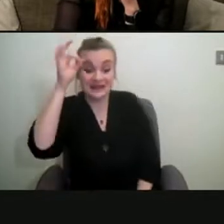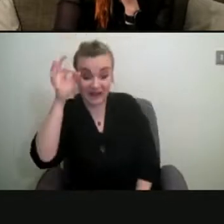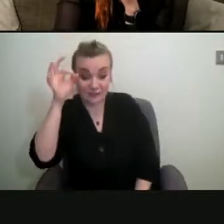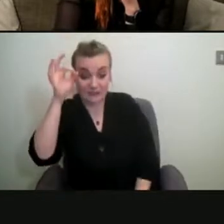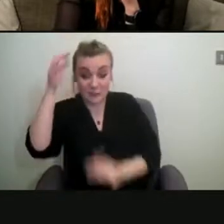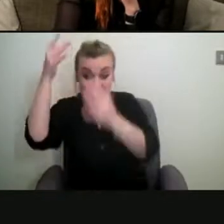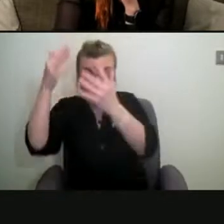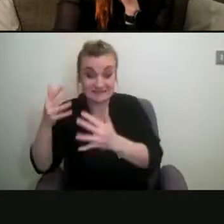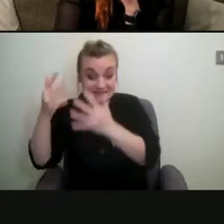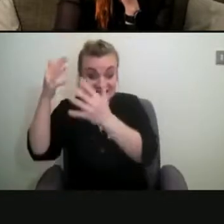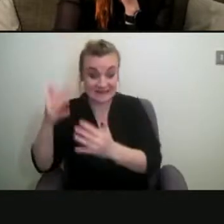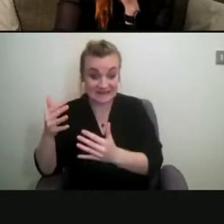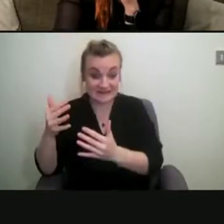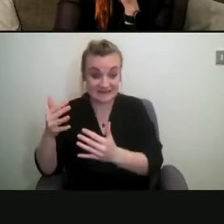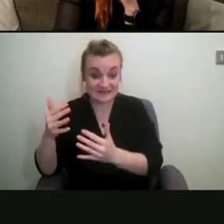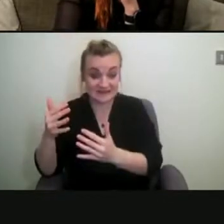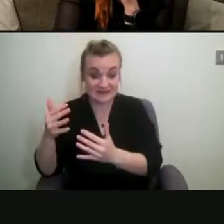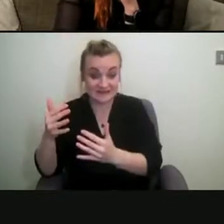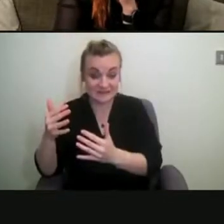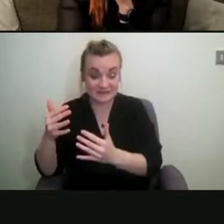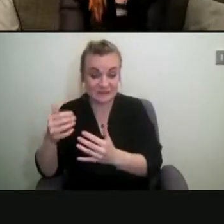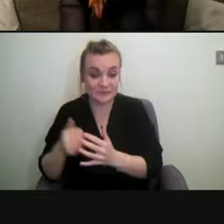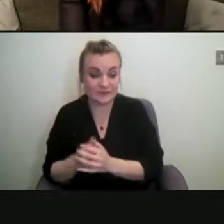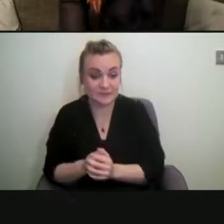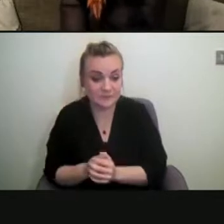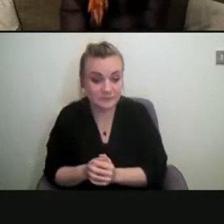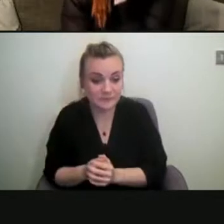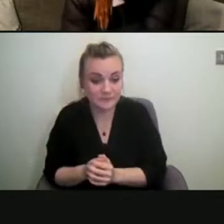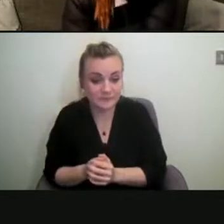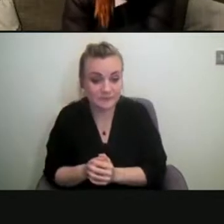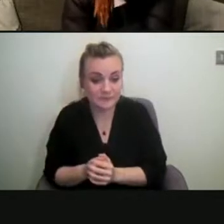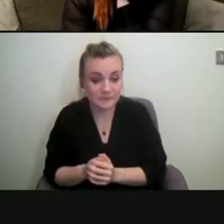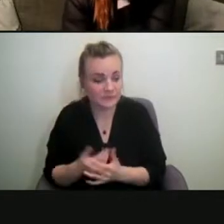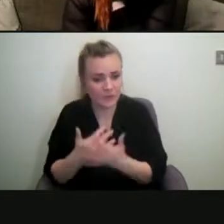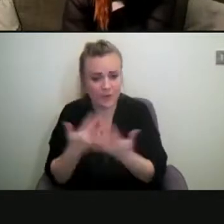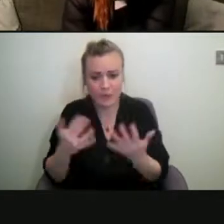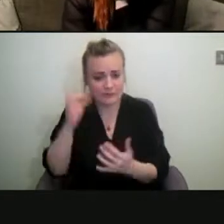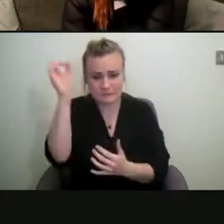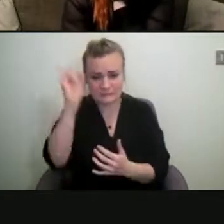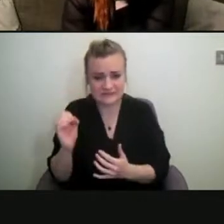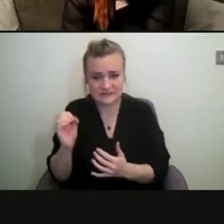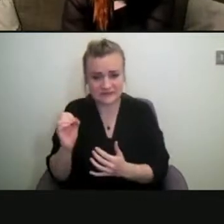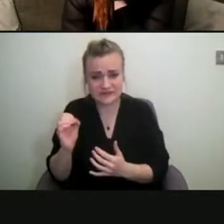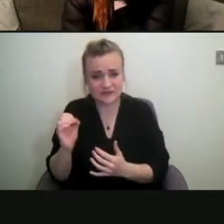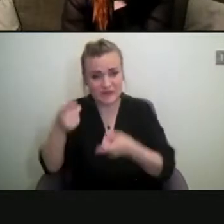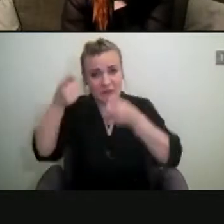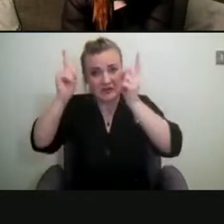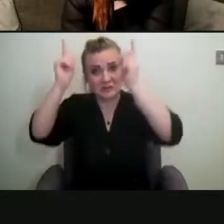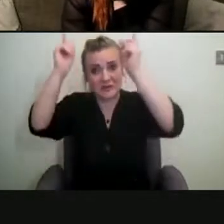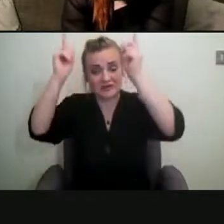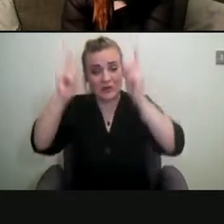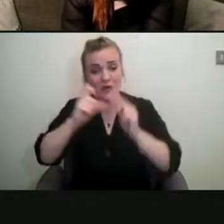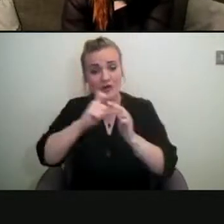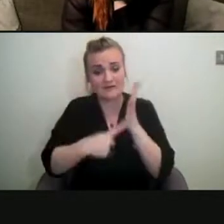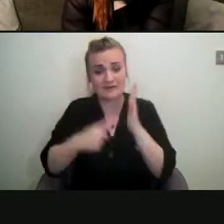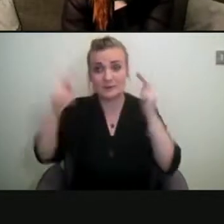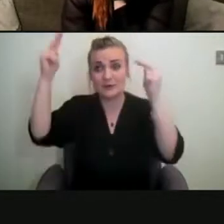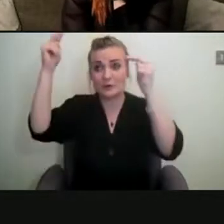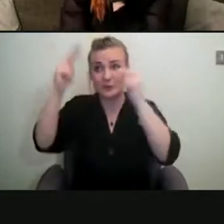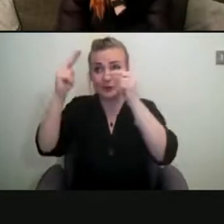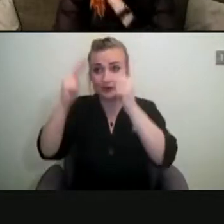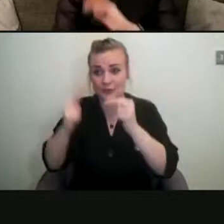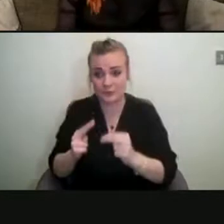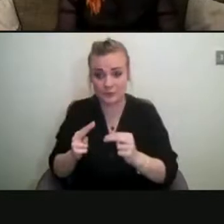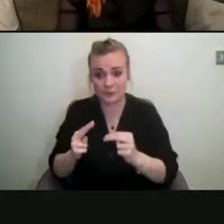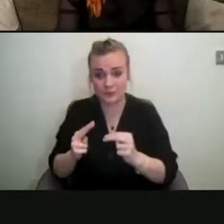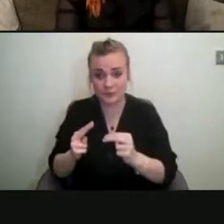about 10% of artistic directors declare a disability, 11% of CEOs, which means that disability is much more present